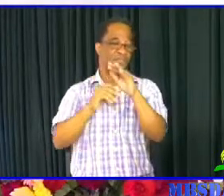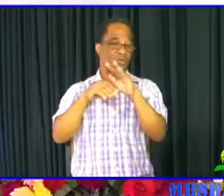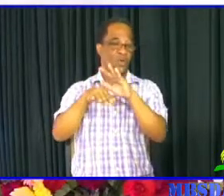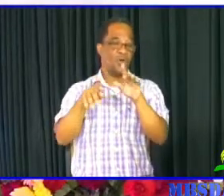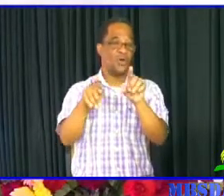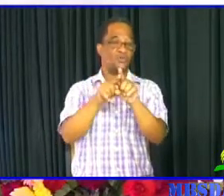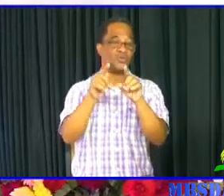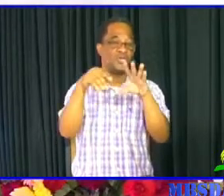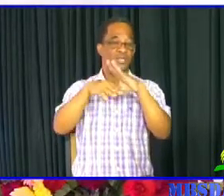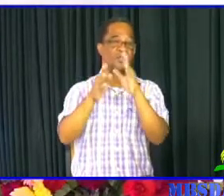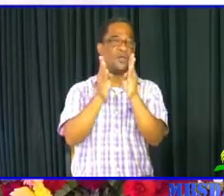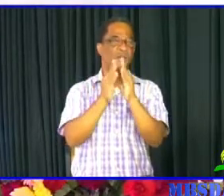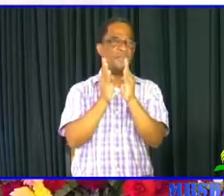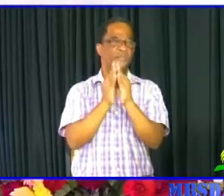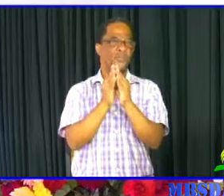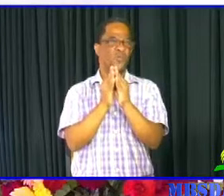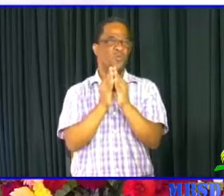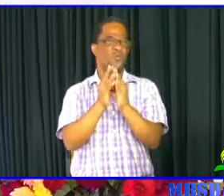house.